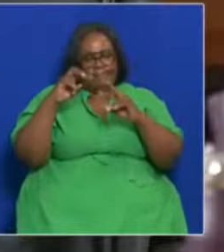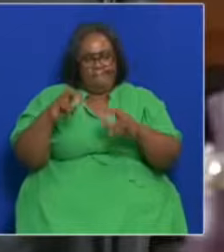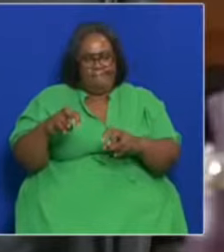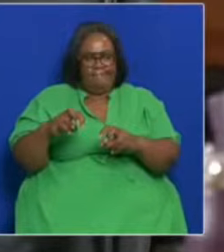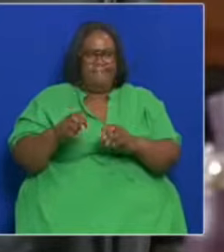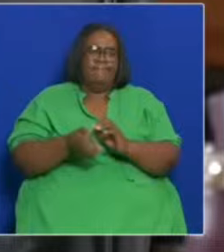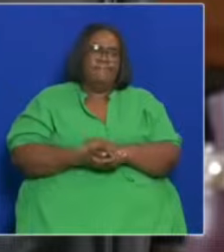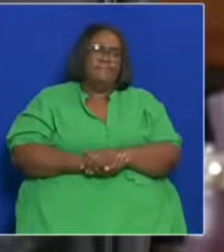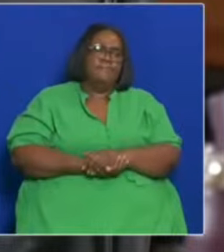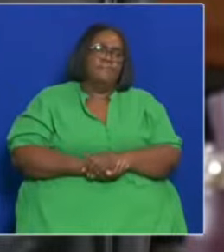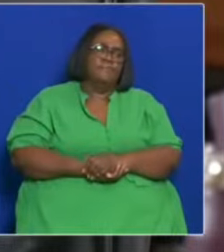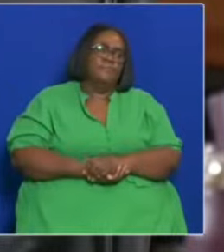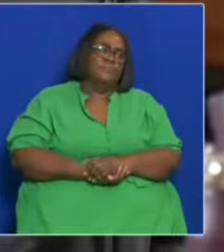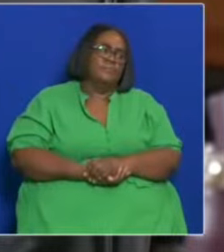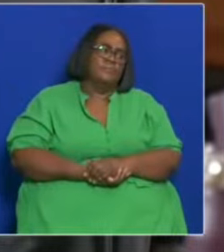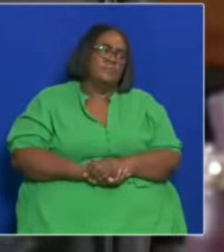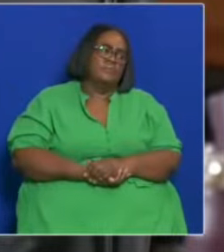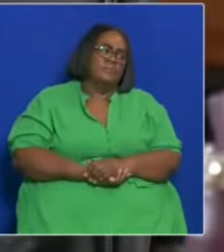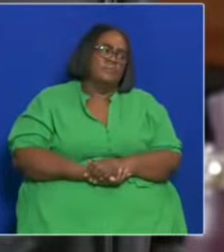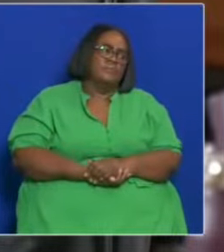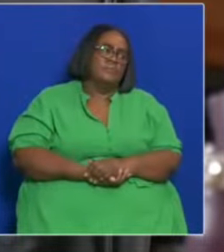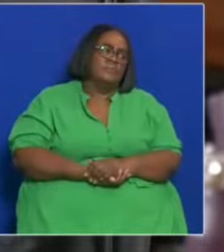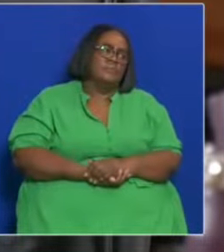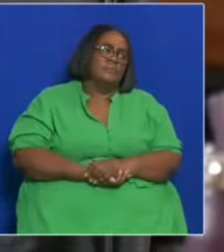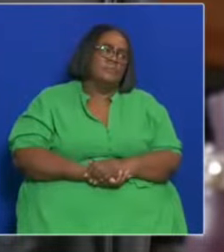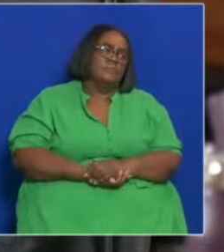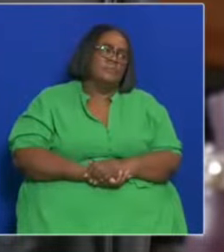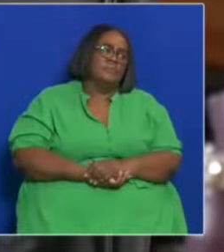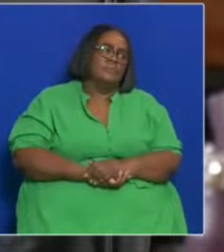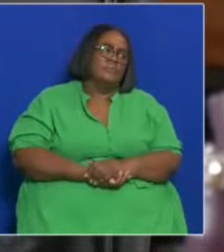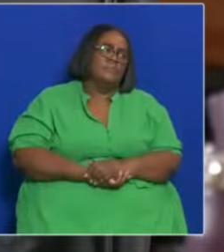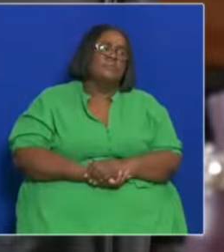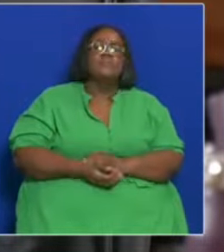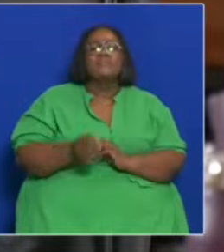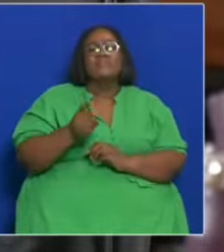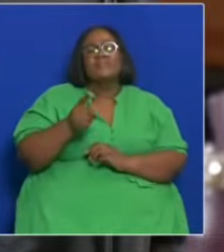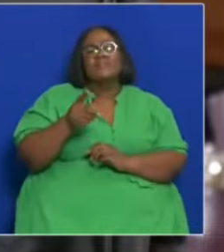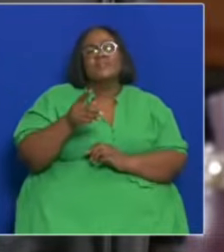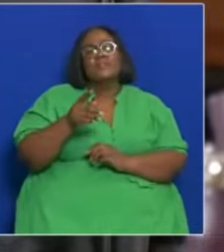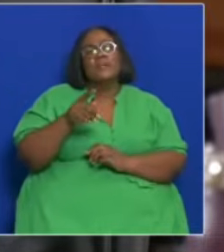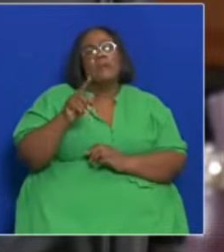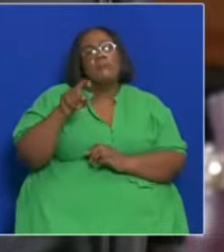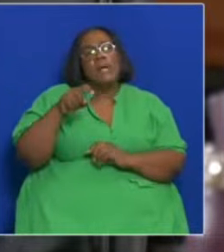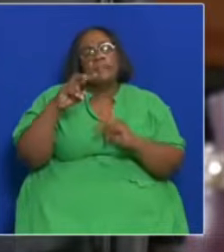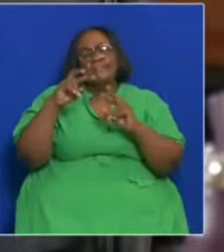what basis would Senior Investigator Padiachi be looking into those matters?